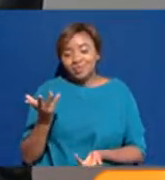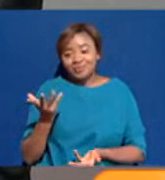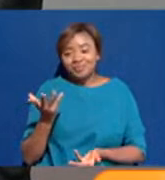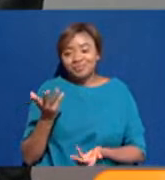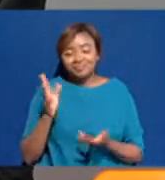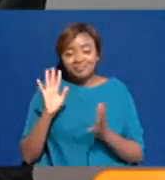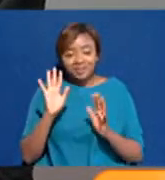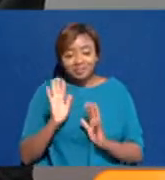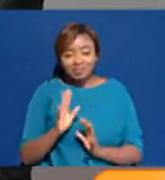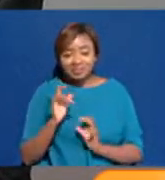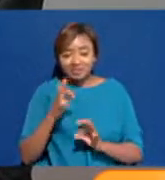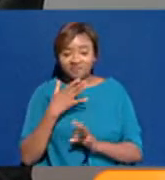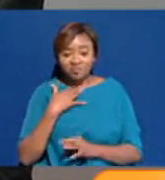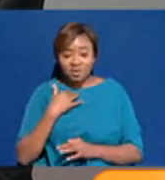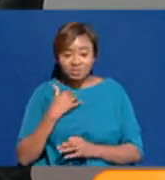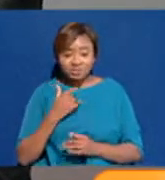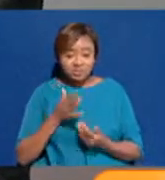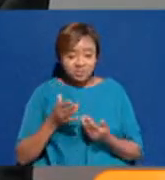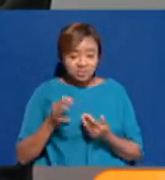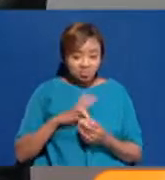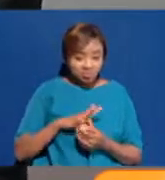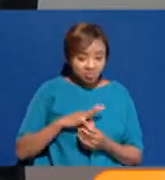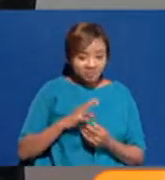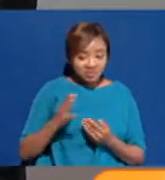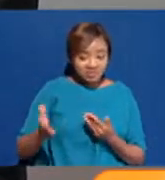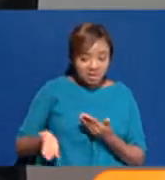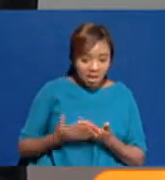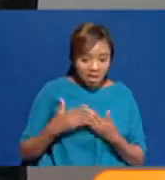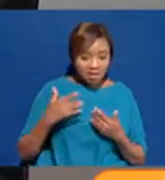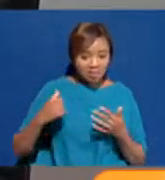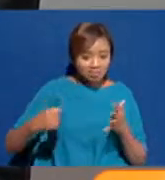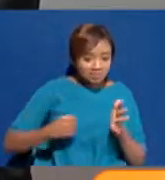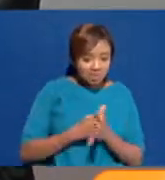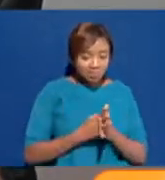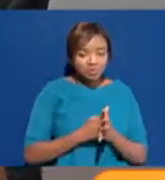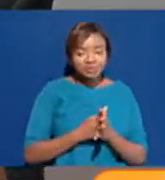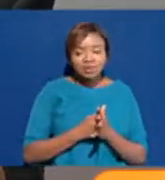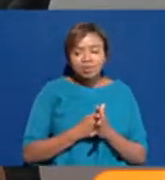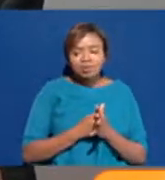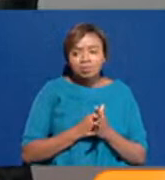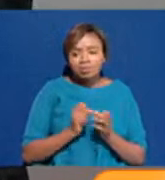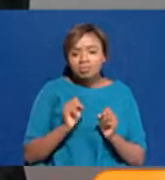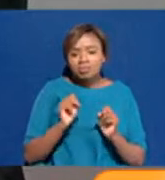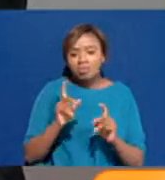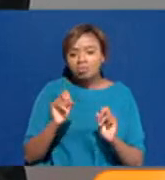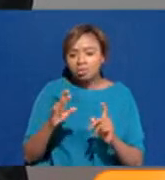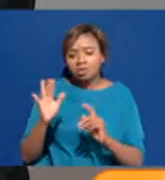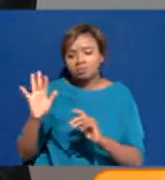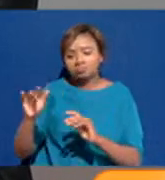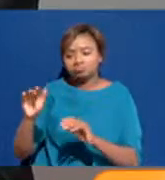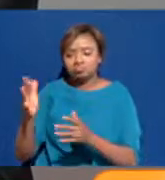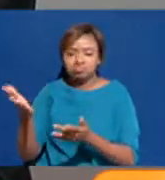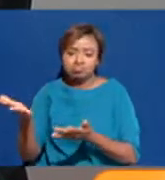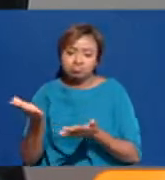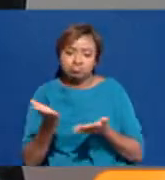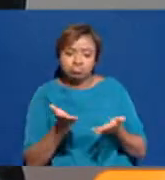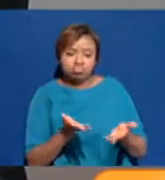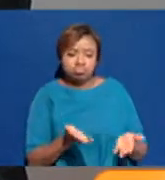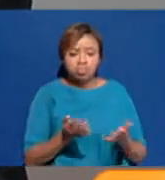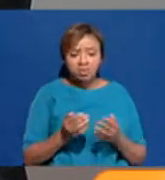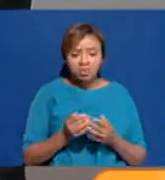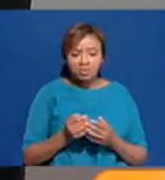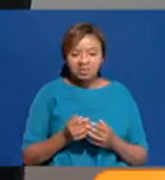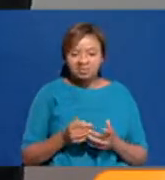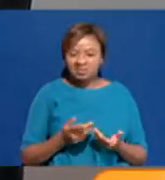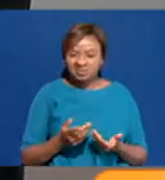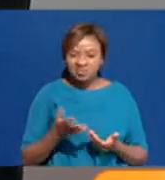get certain gains and help and financial, I will allow so that I'm a friend. So there is a problem of protecting